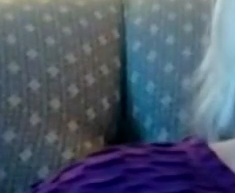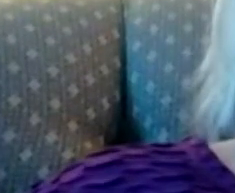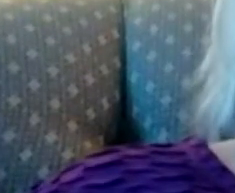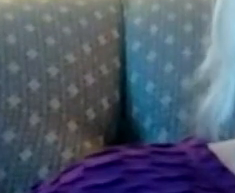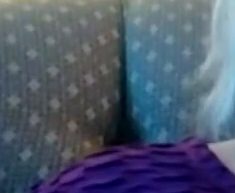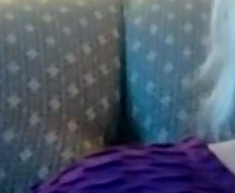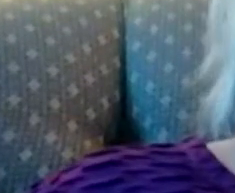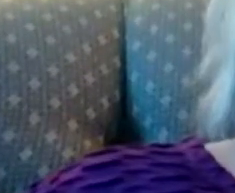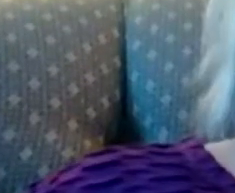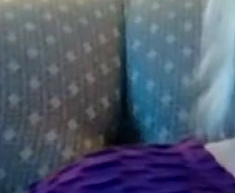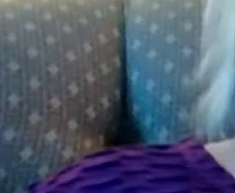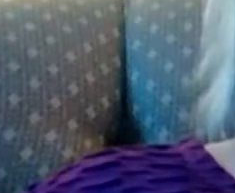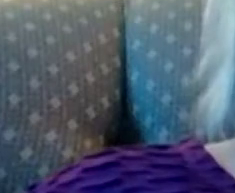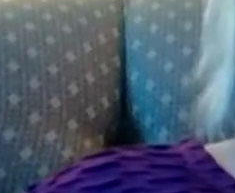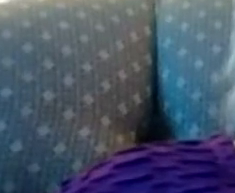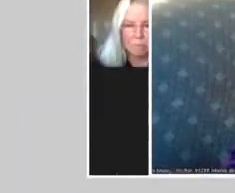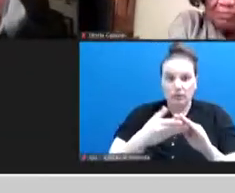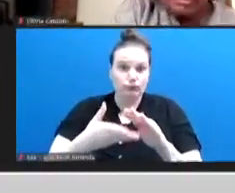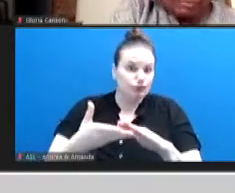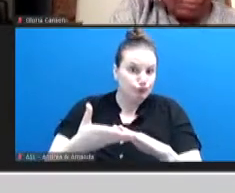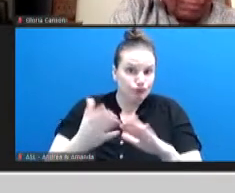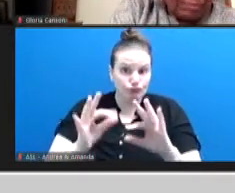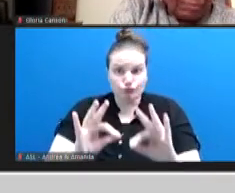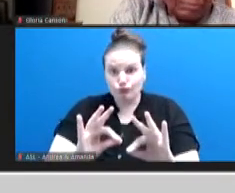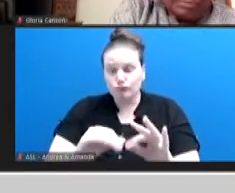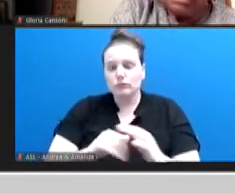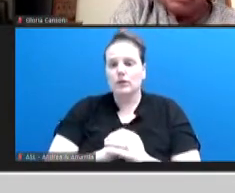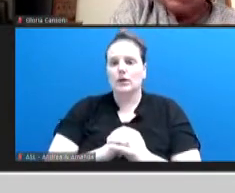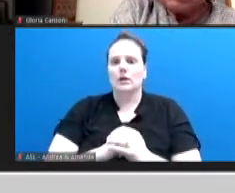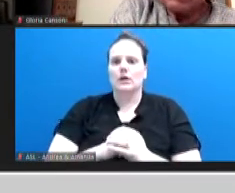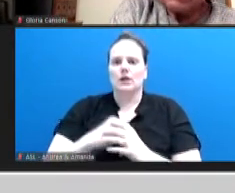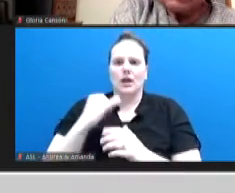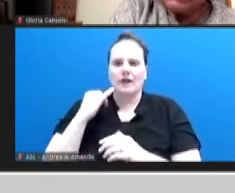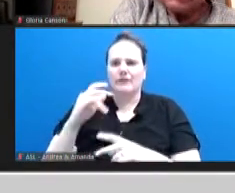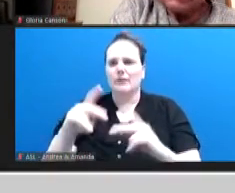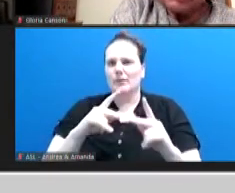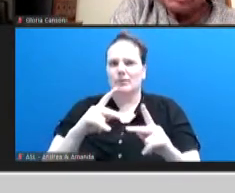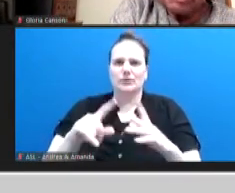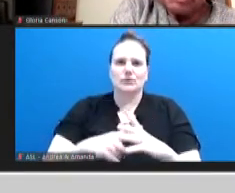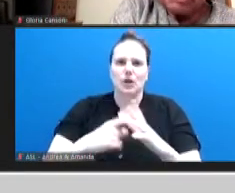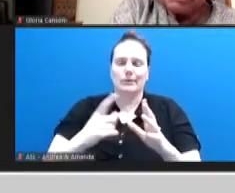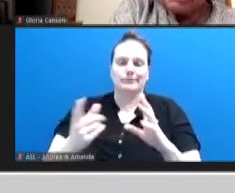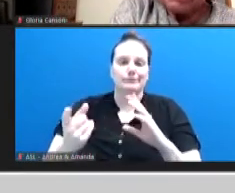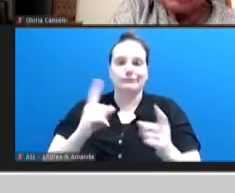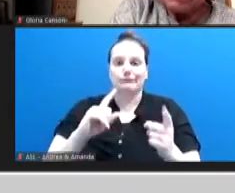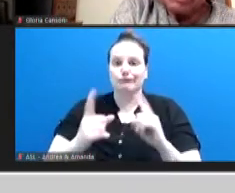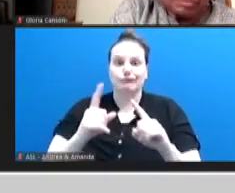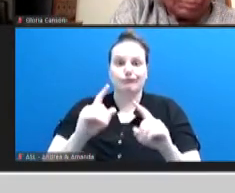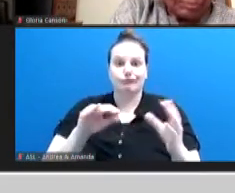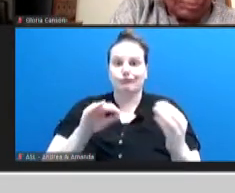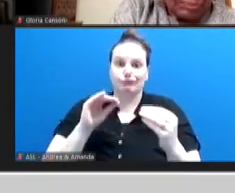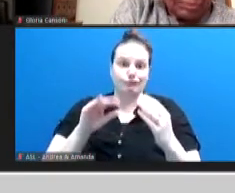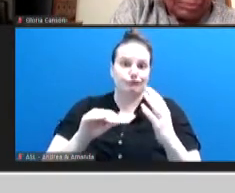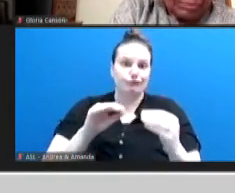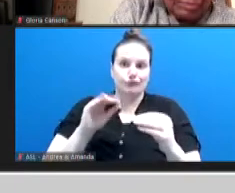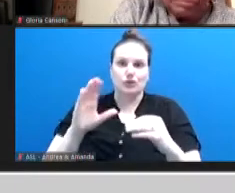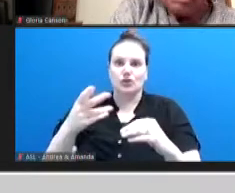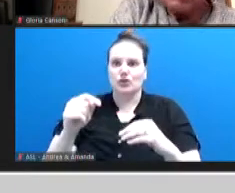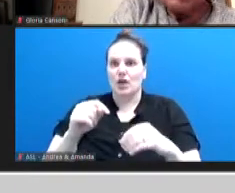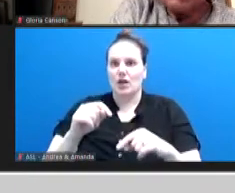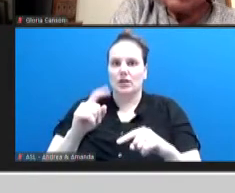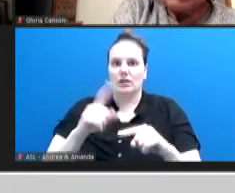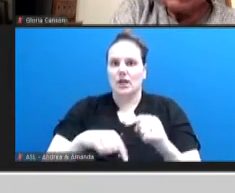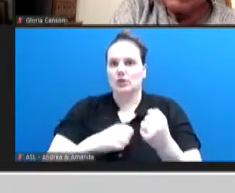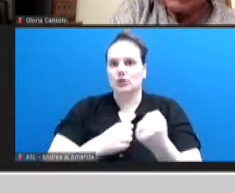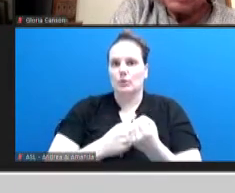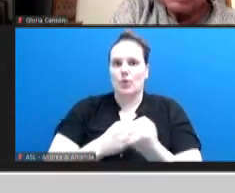to make sure the meeting is running smoothly. And if people start getting a big conversation going in the chat box, we can't really support